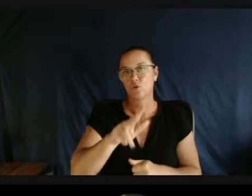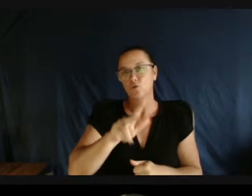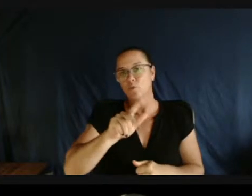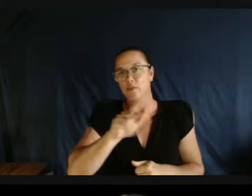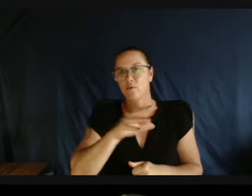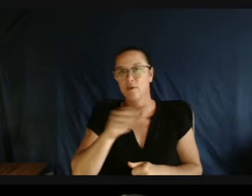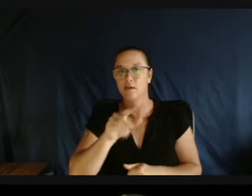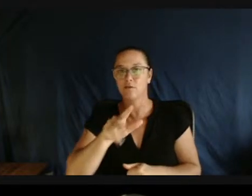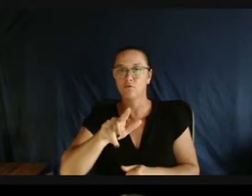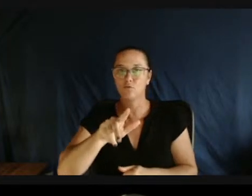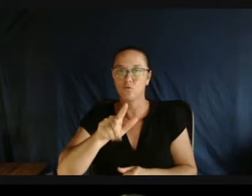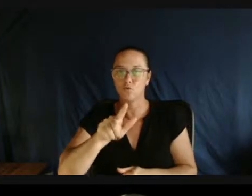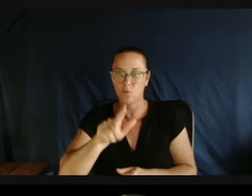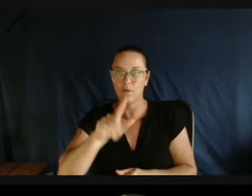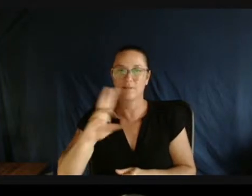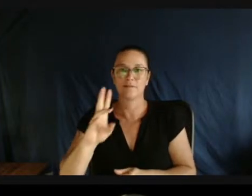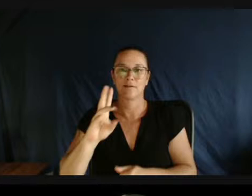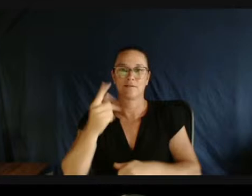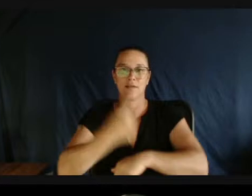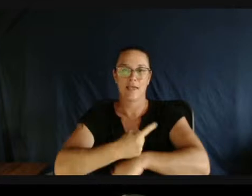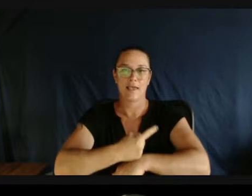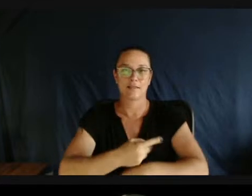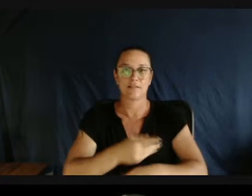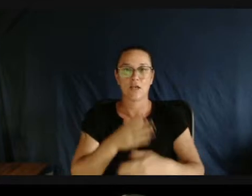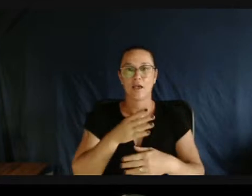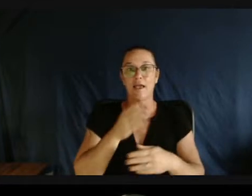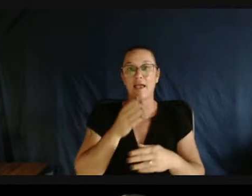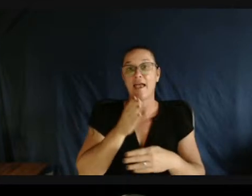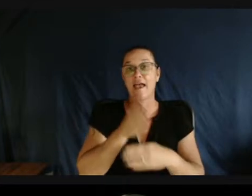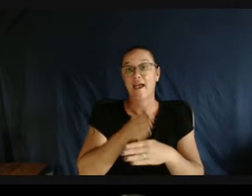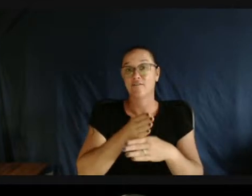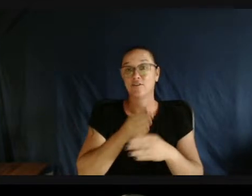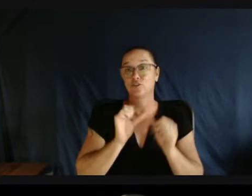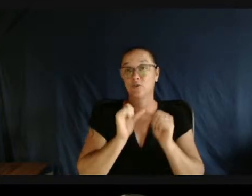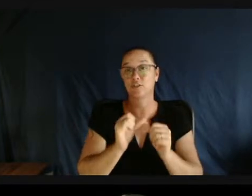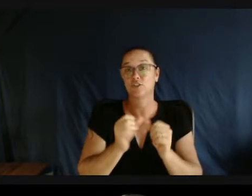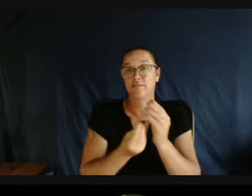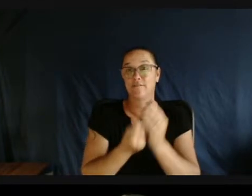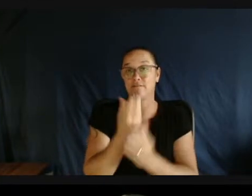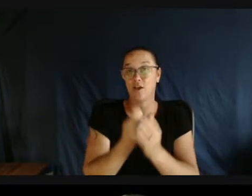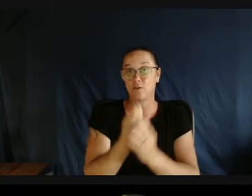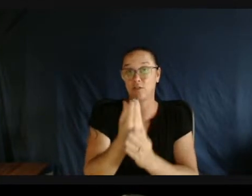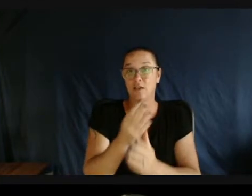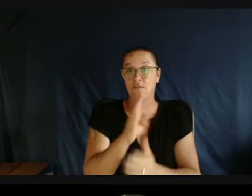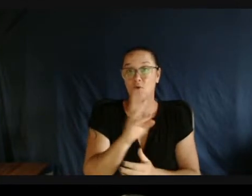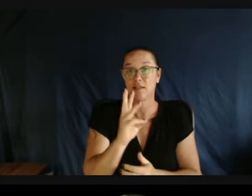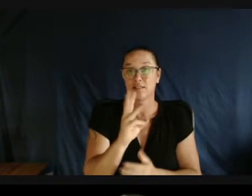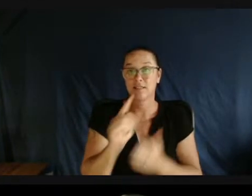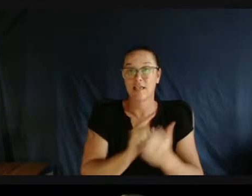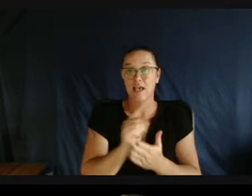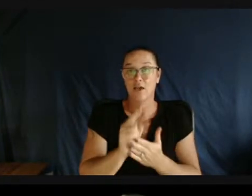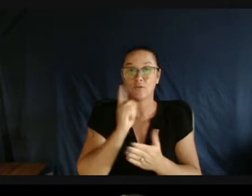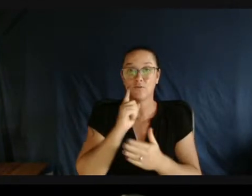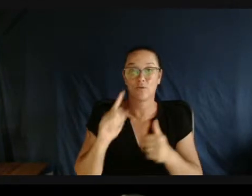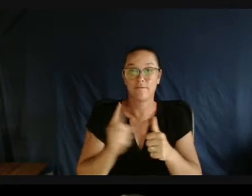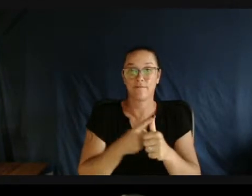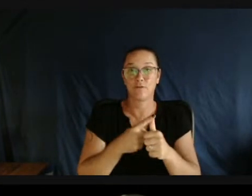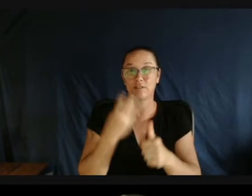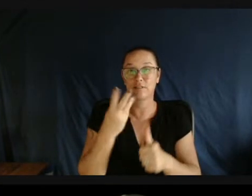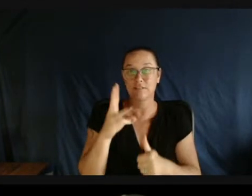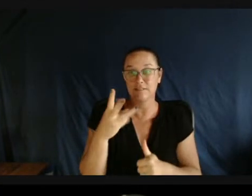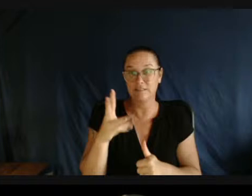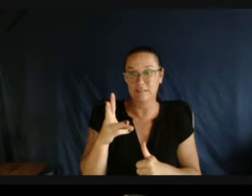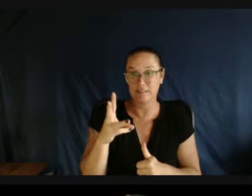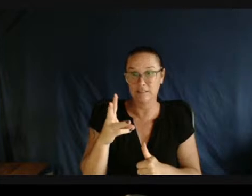26 days. Average duration of fountaining for them, 46 hours for the first 16